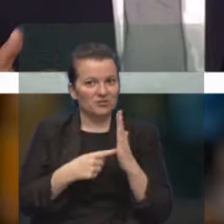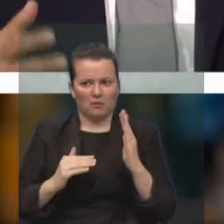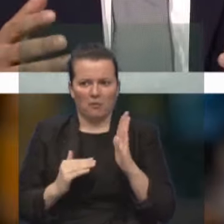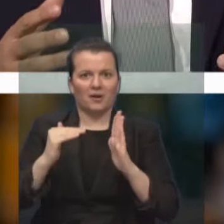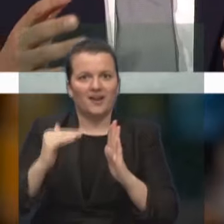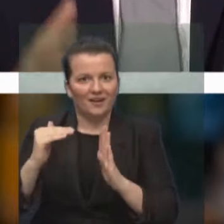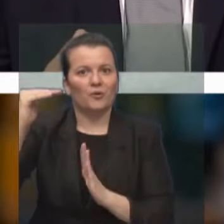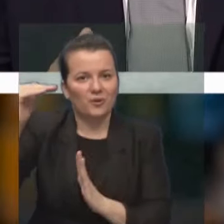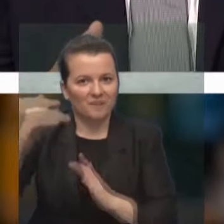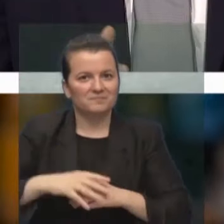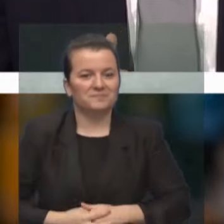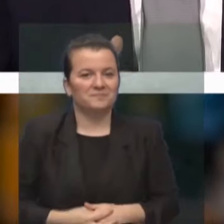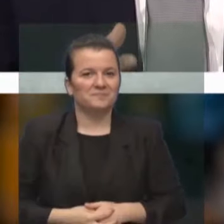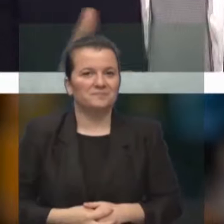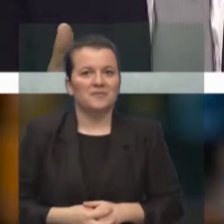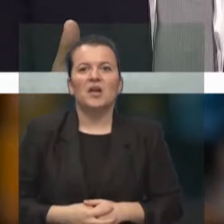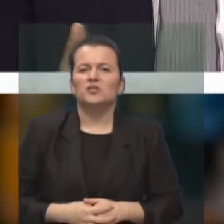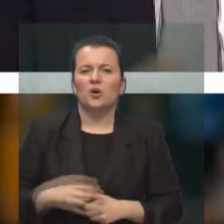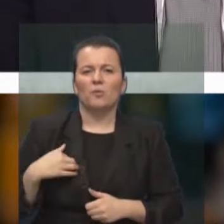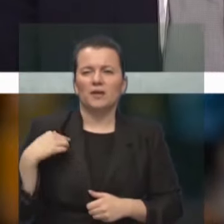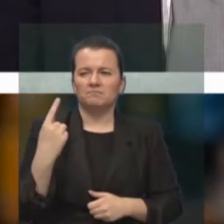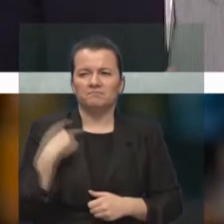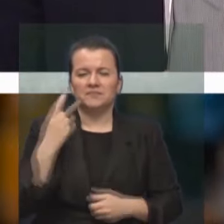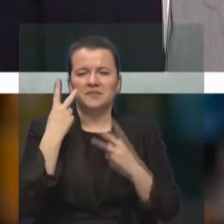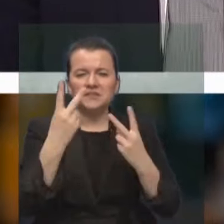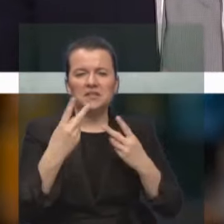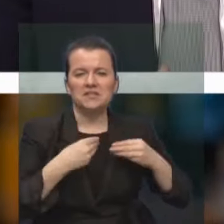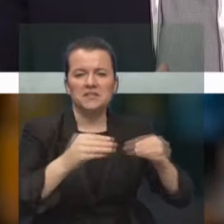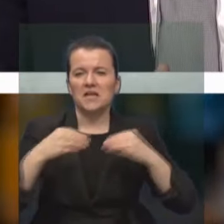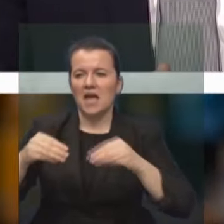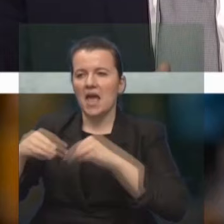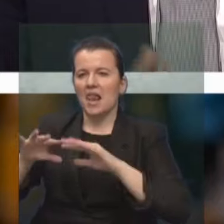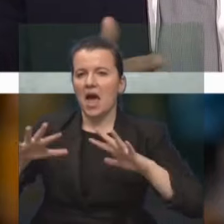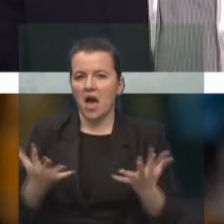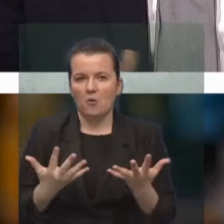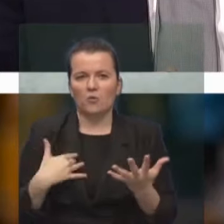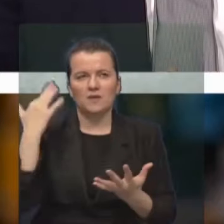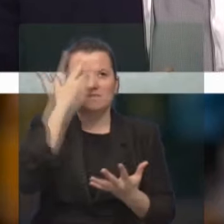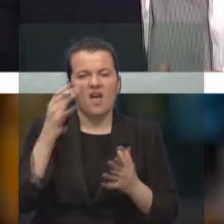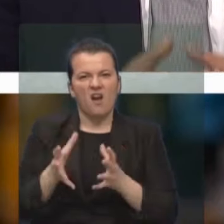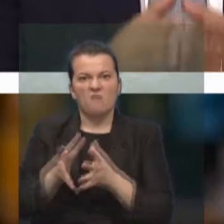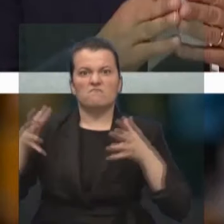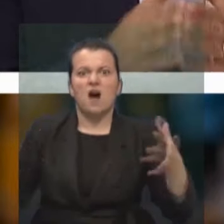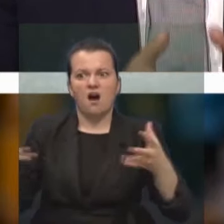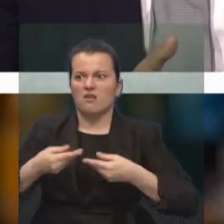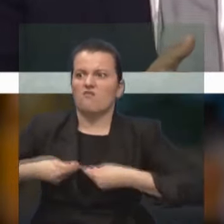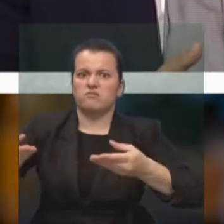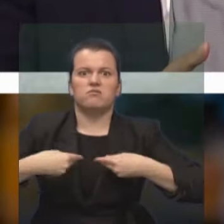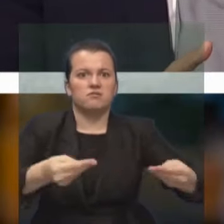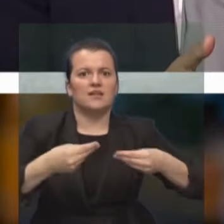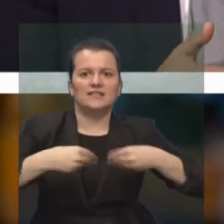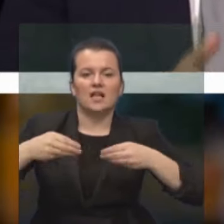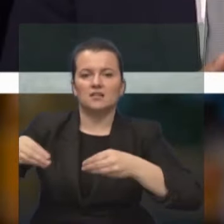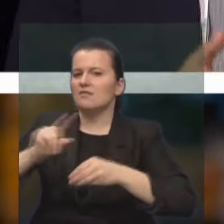to revisit our sales channels, and so instead of pushing volumes, we are looking for value per car. And so as